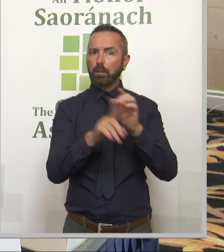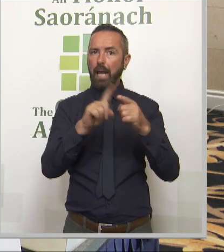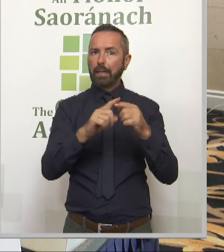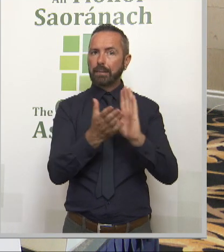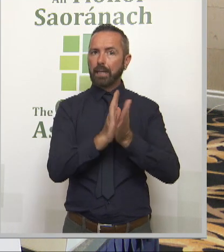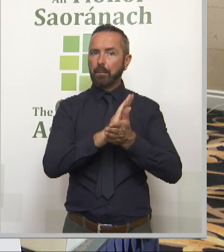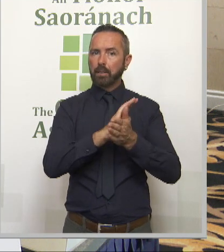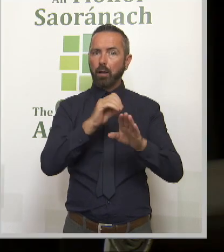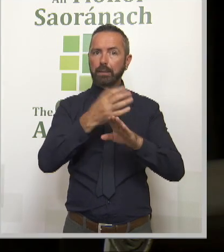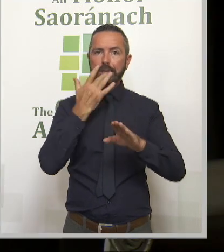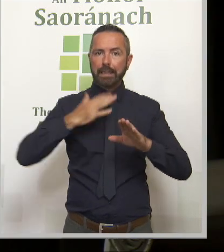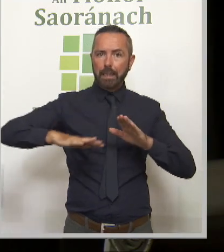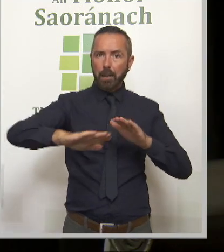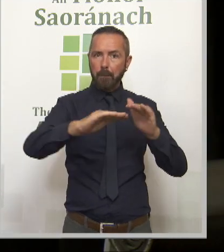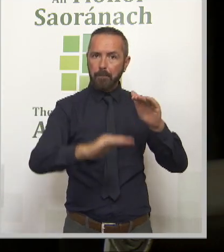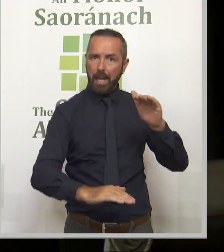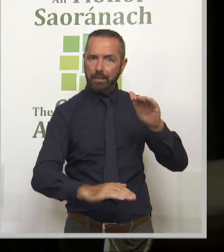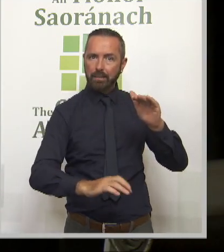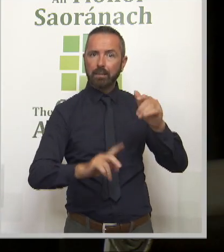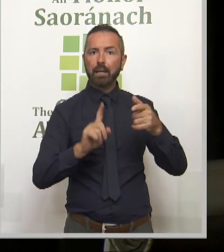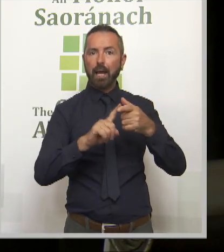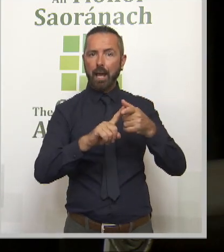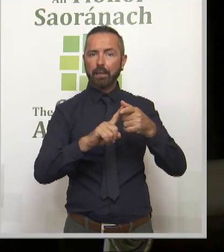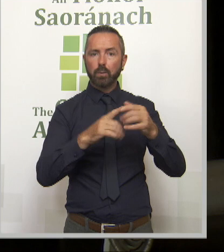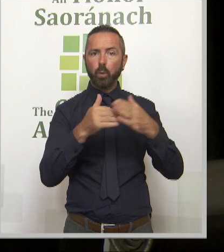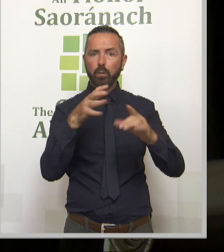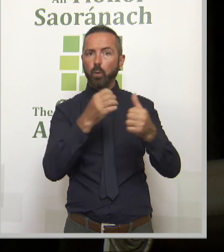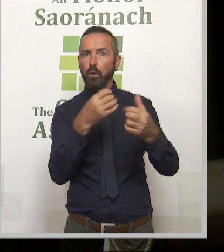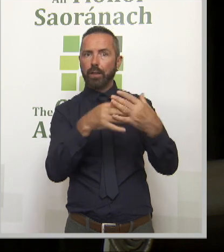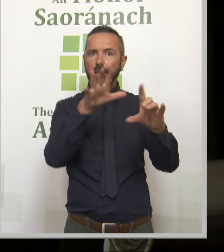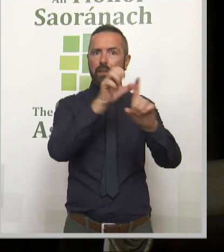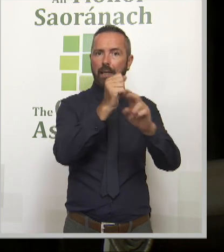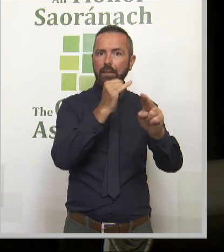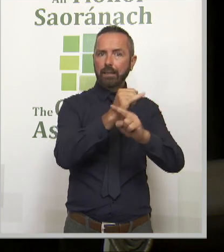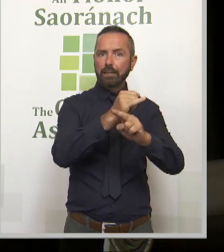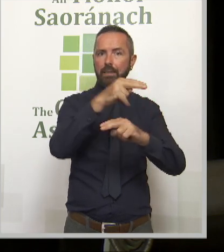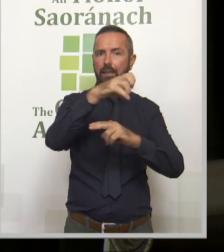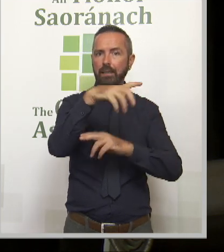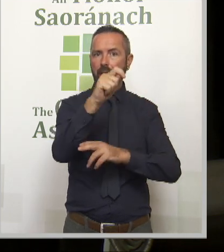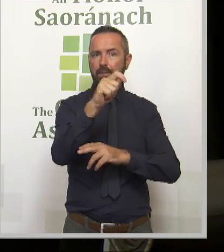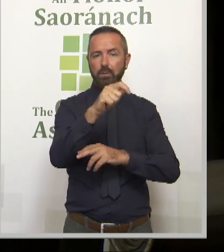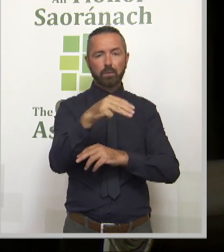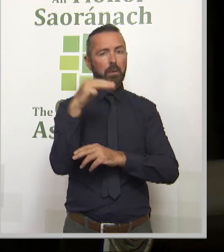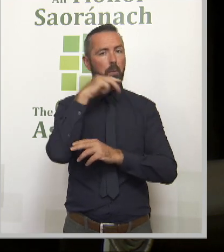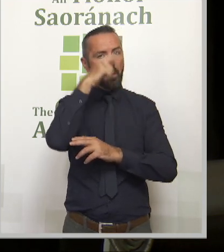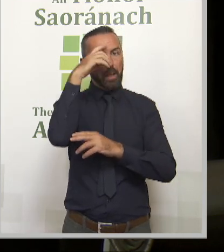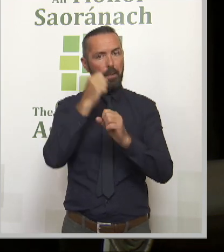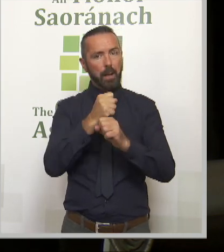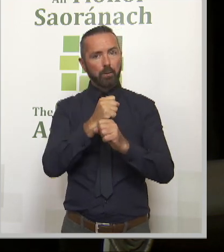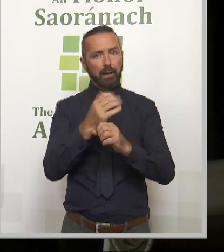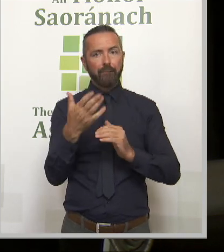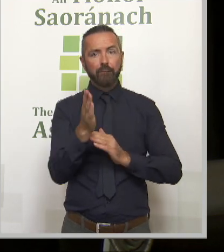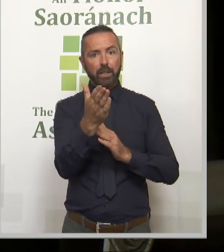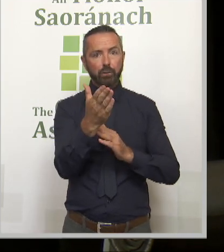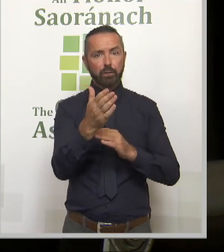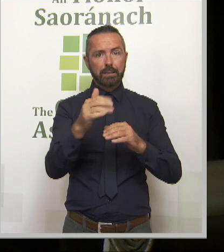on the seabed and in terms of bycatch taken in the nets themselves. And as such, it's important to think of fisheries in the context of the